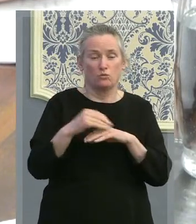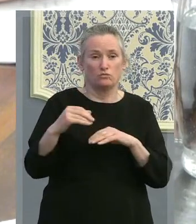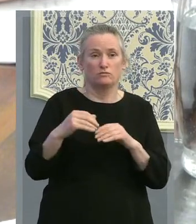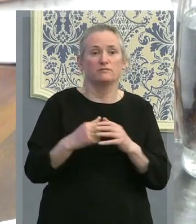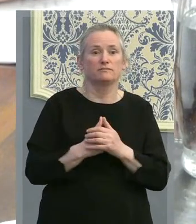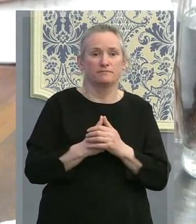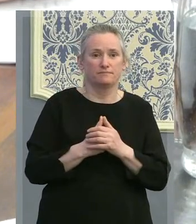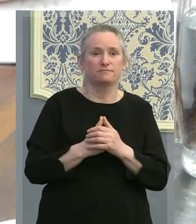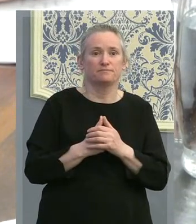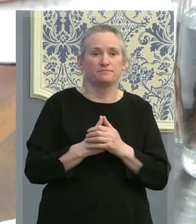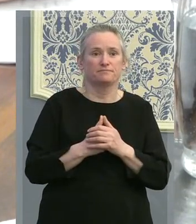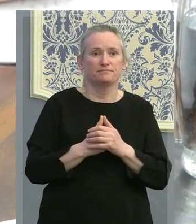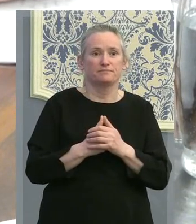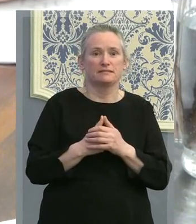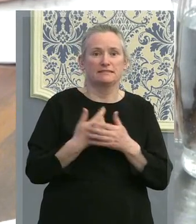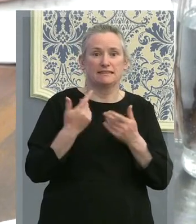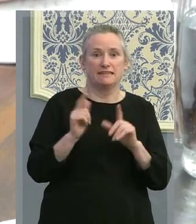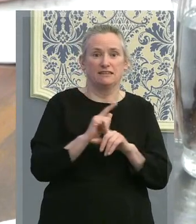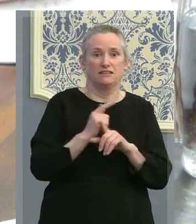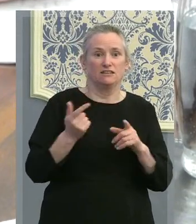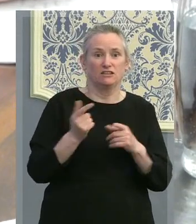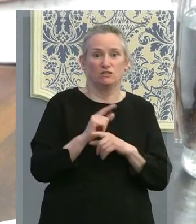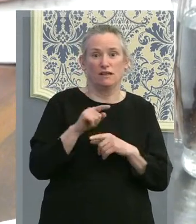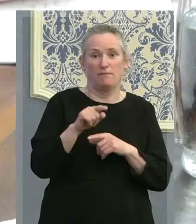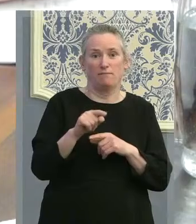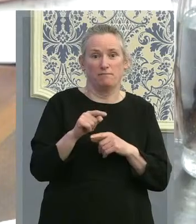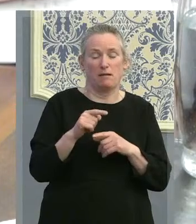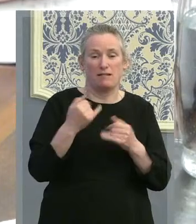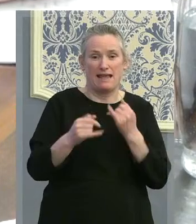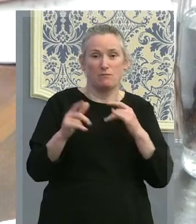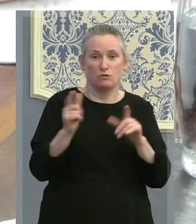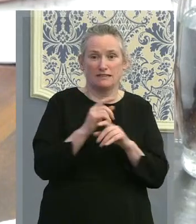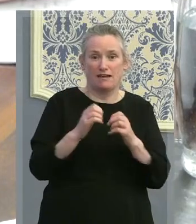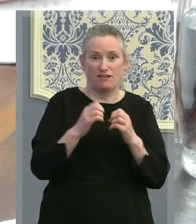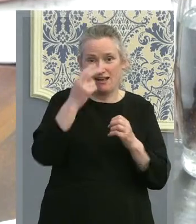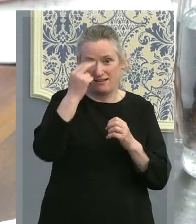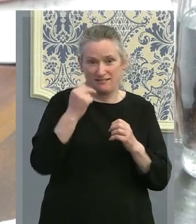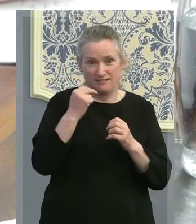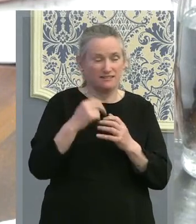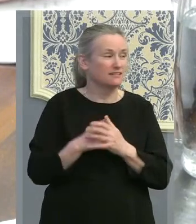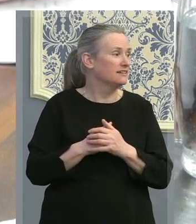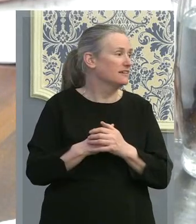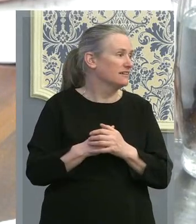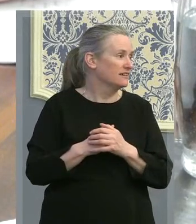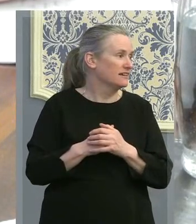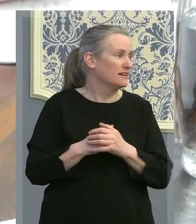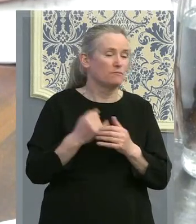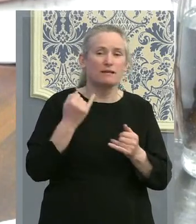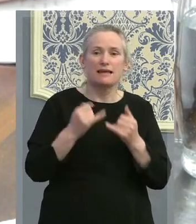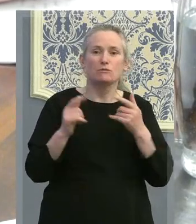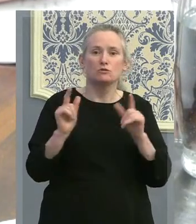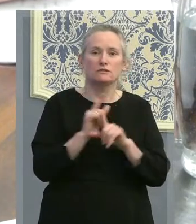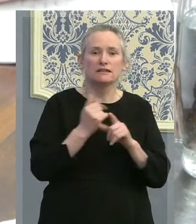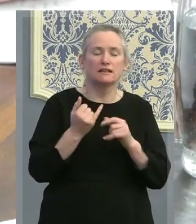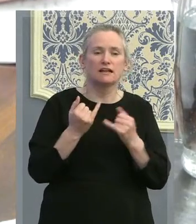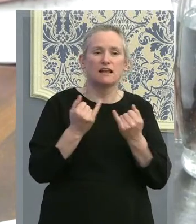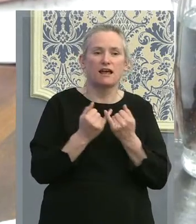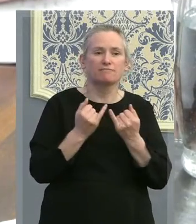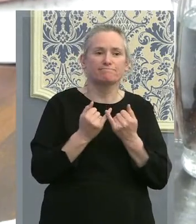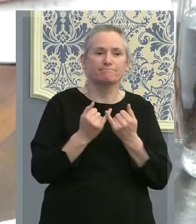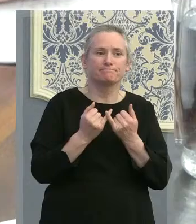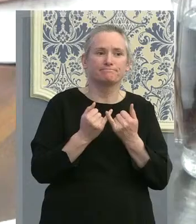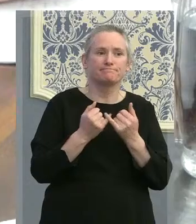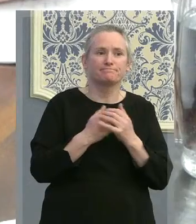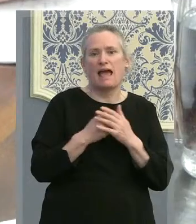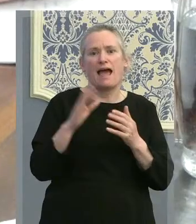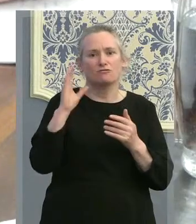I bring in my phone and I play them music every night, and I play them music like I have to listen to it as